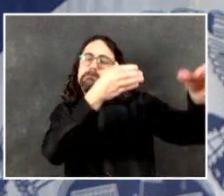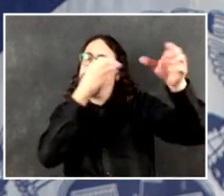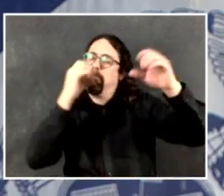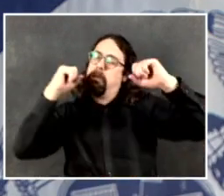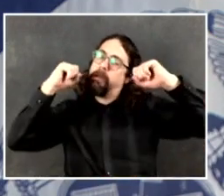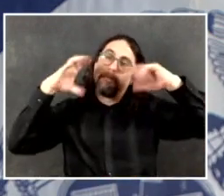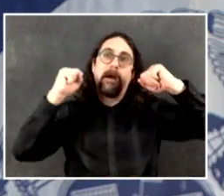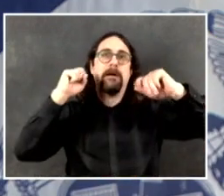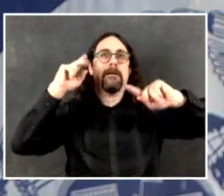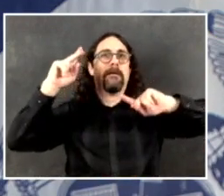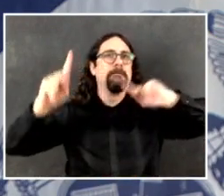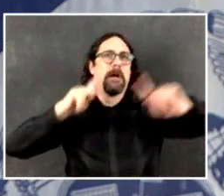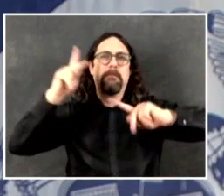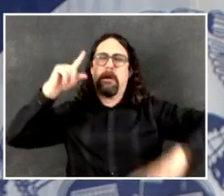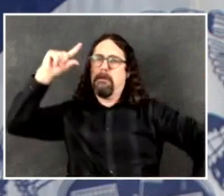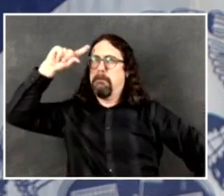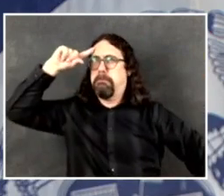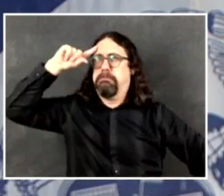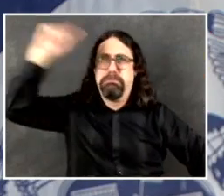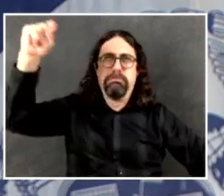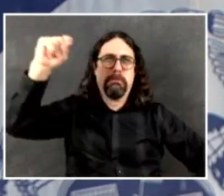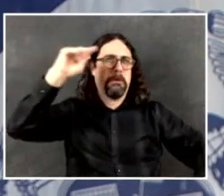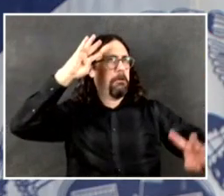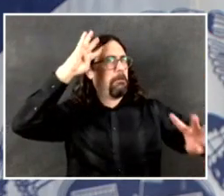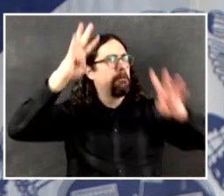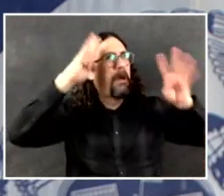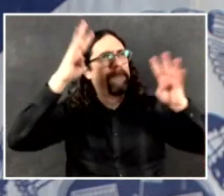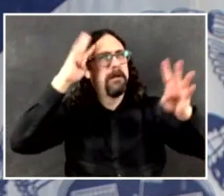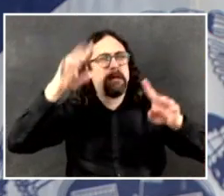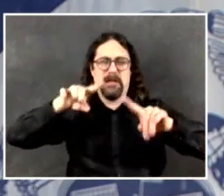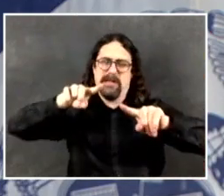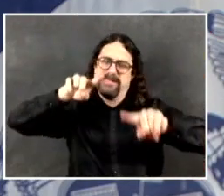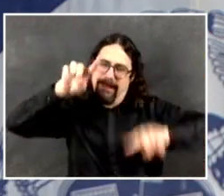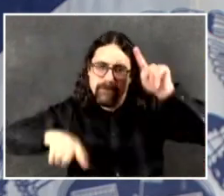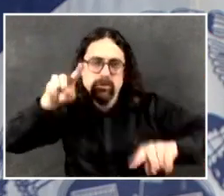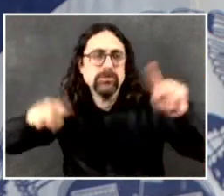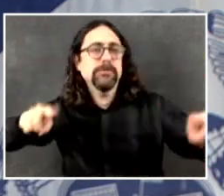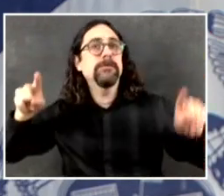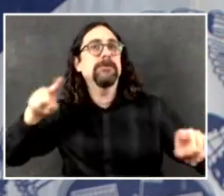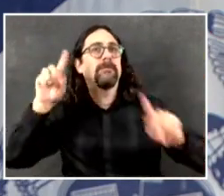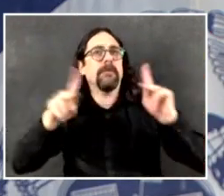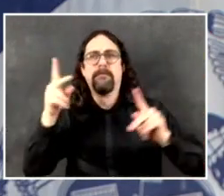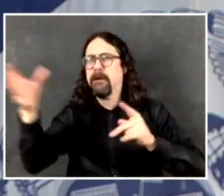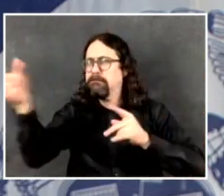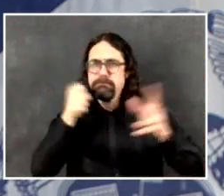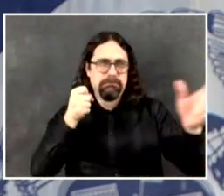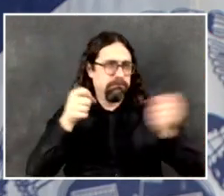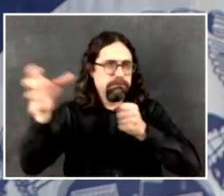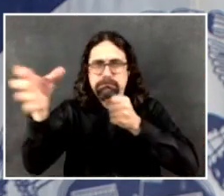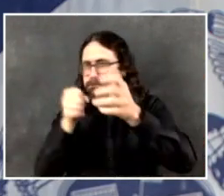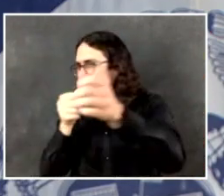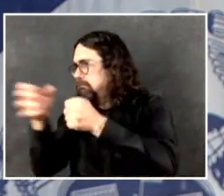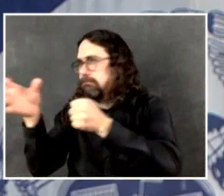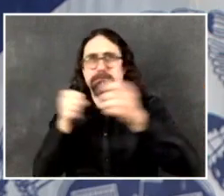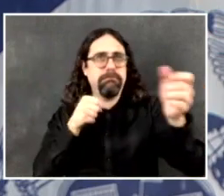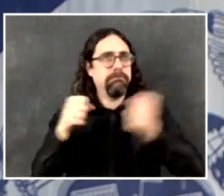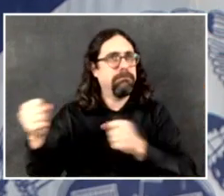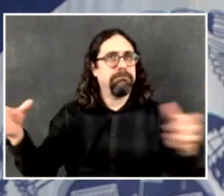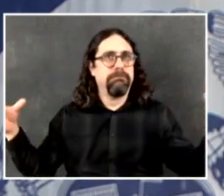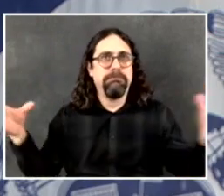Yorkers from many, many parts of our city, many different parts of our life of the city, of our